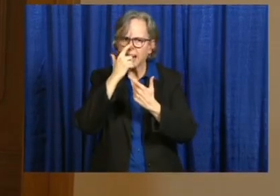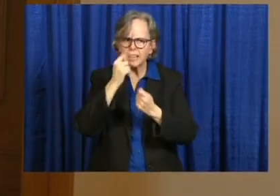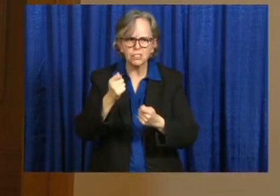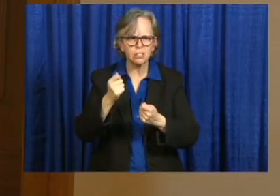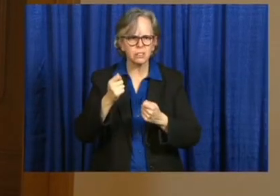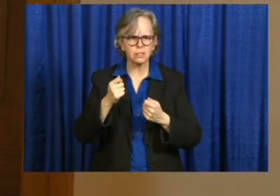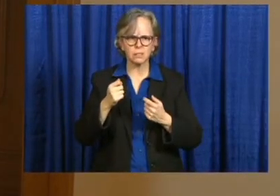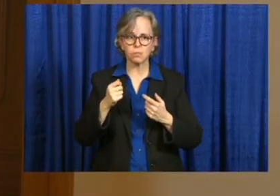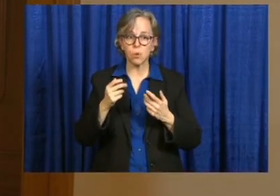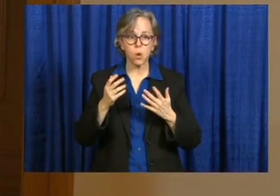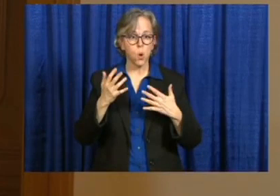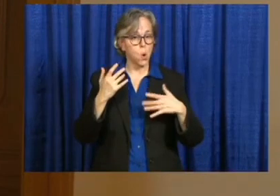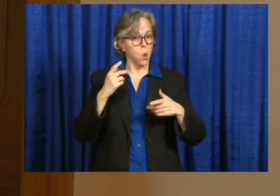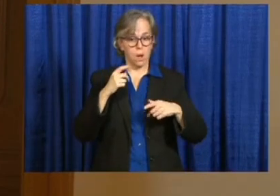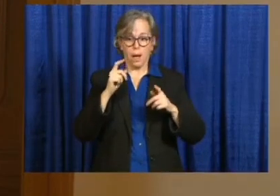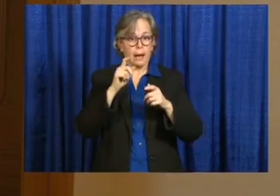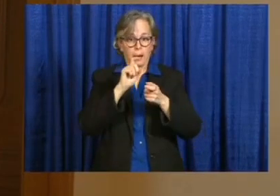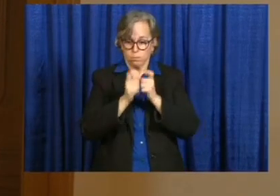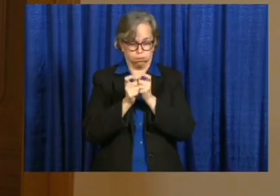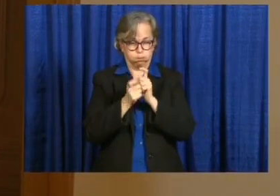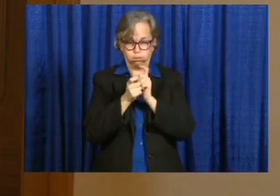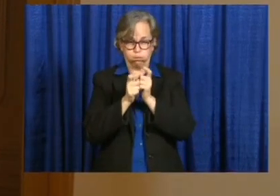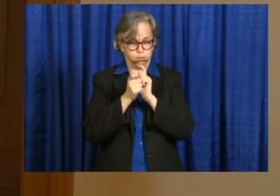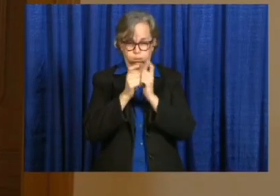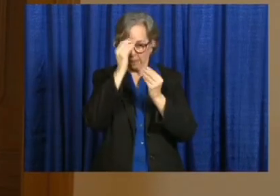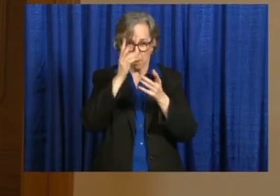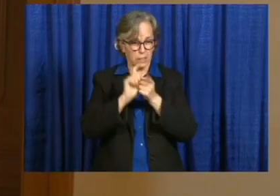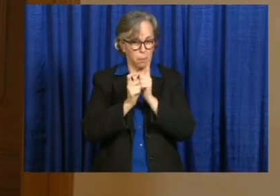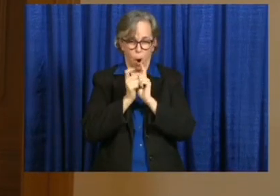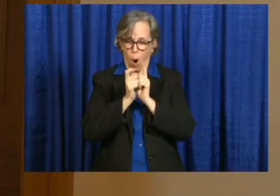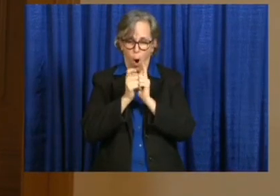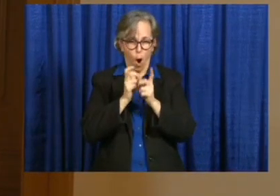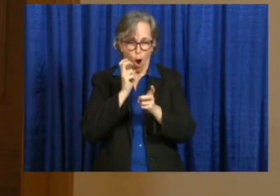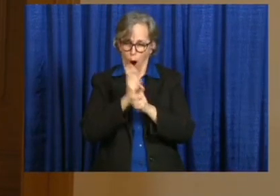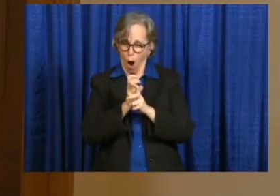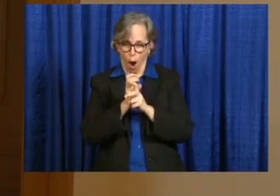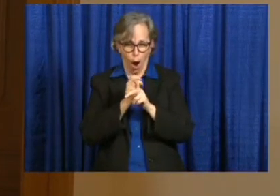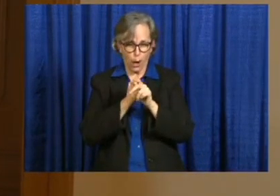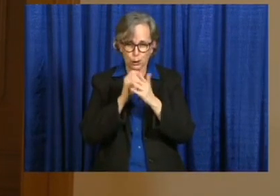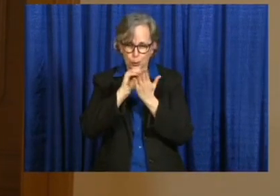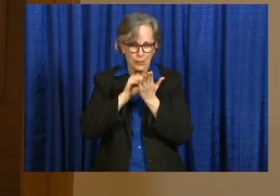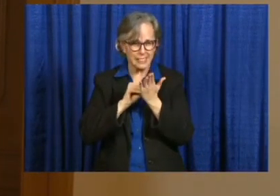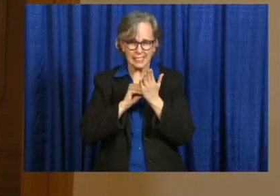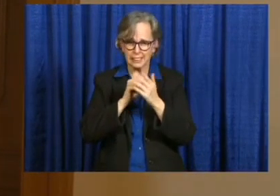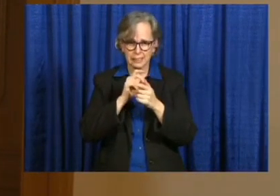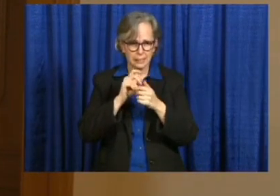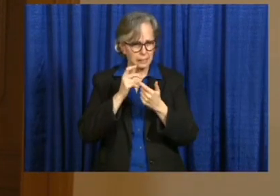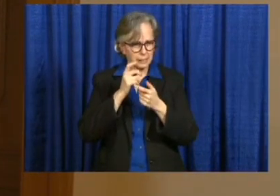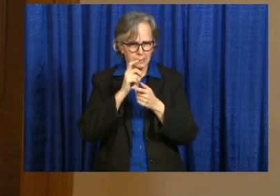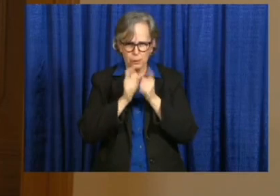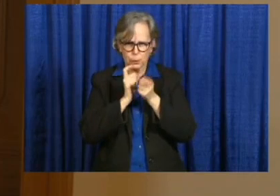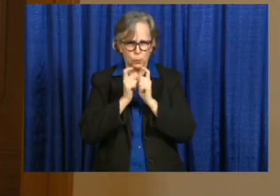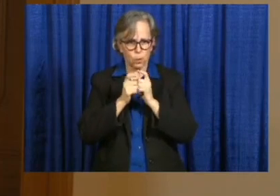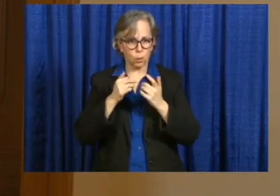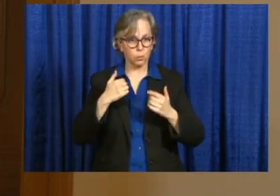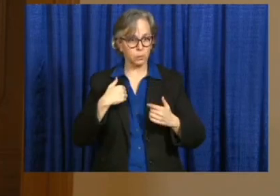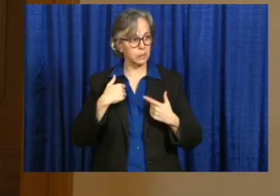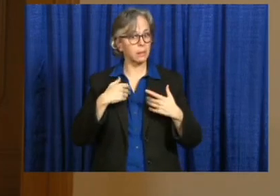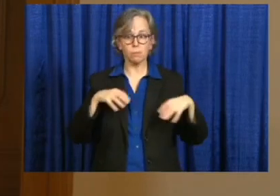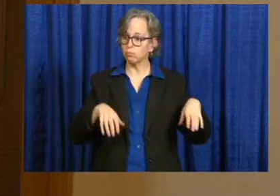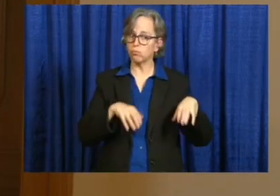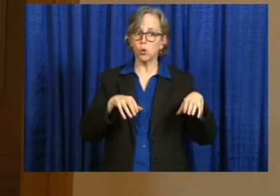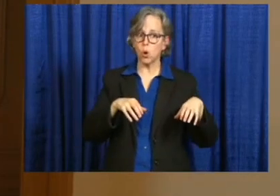evolving response, it's really hard to do what we were able to do, the governor, and look at, the